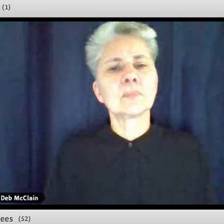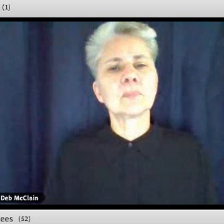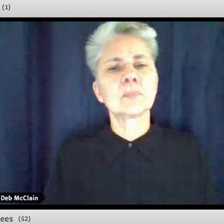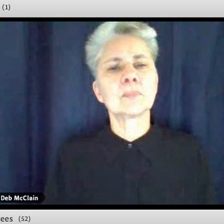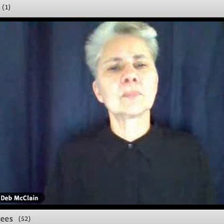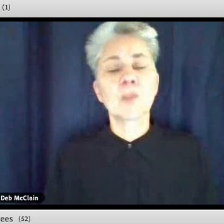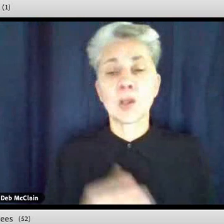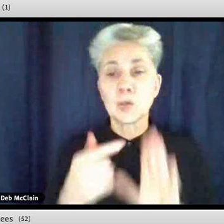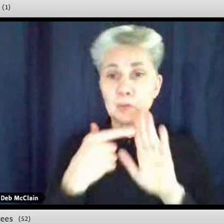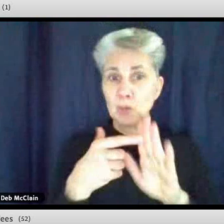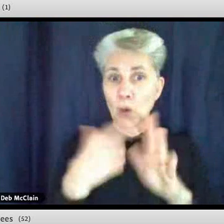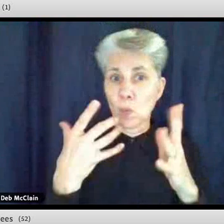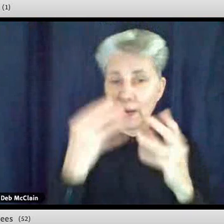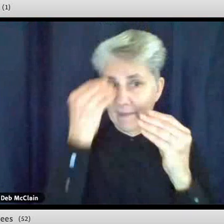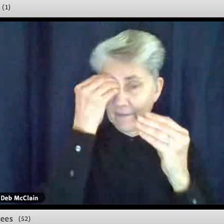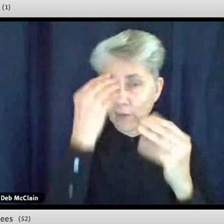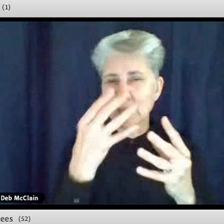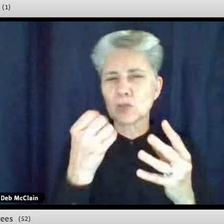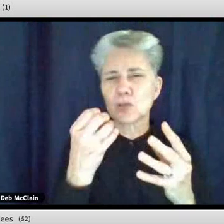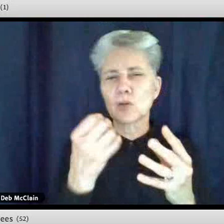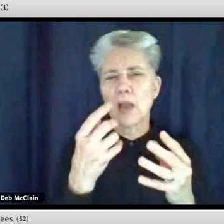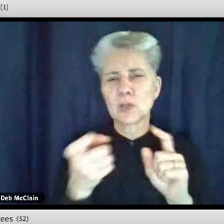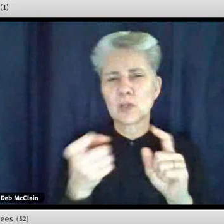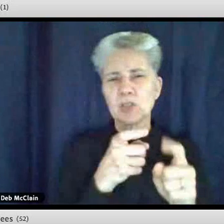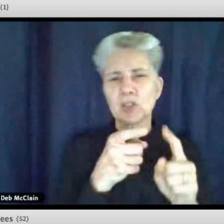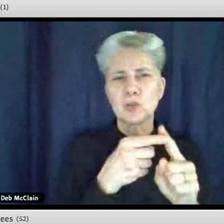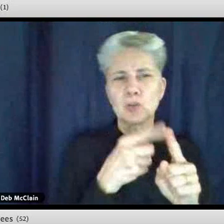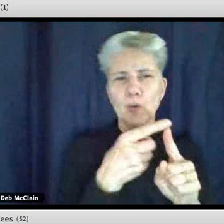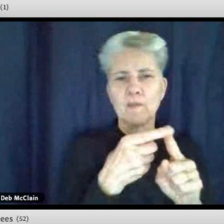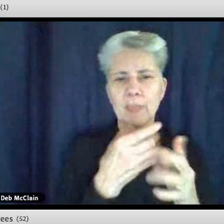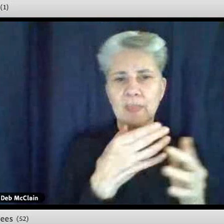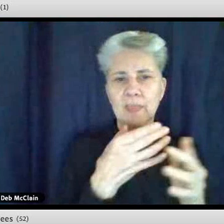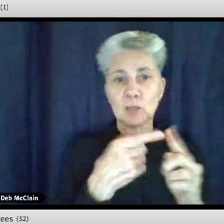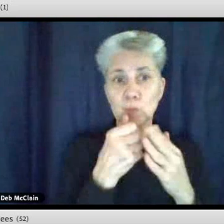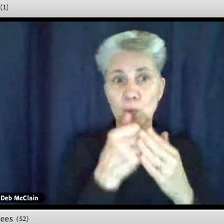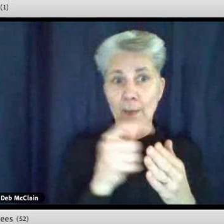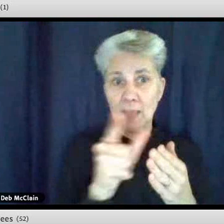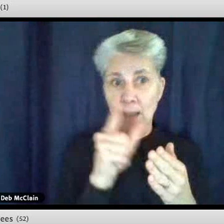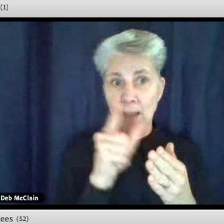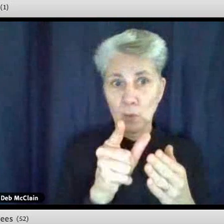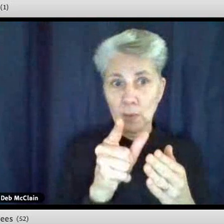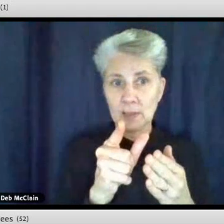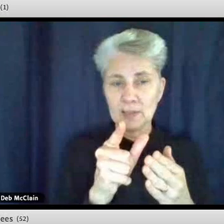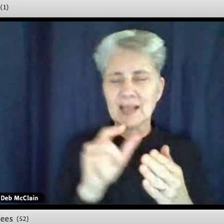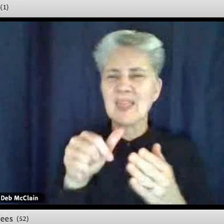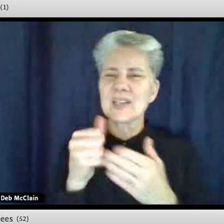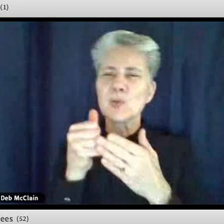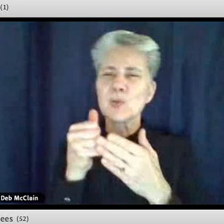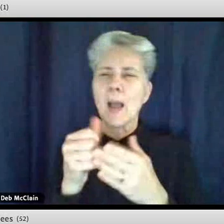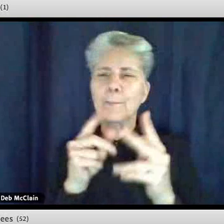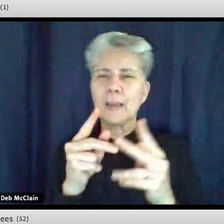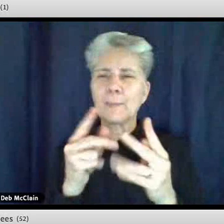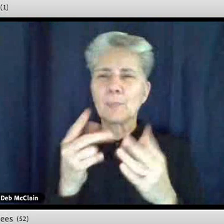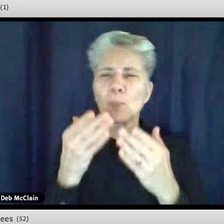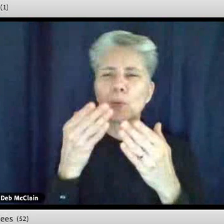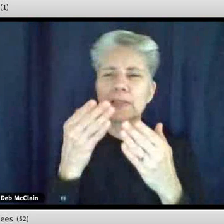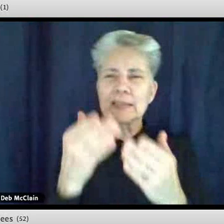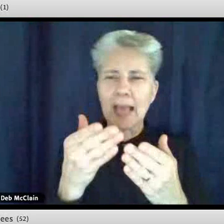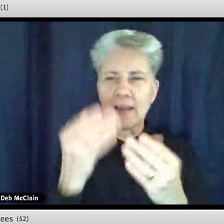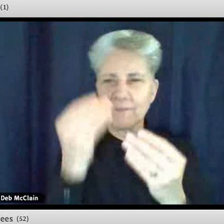is I wanted to show you is if you do have to present information. So now we're switching from things to help